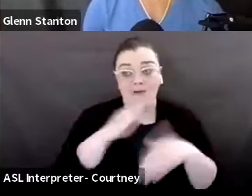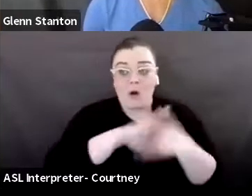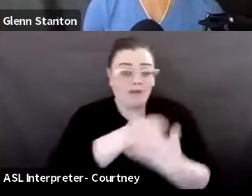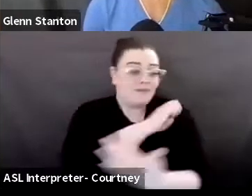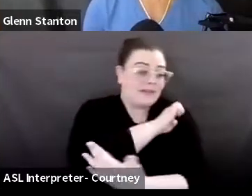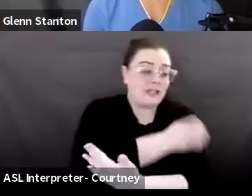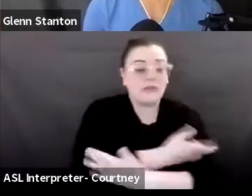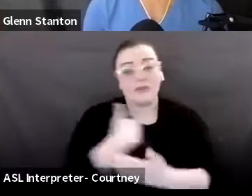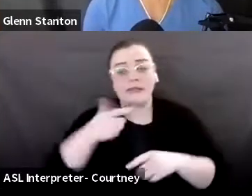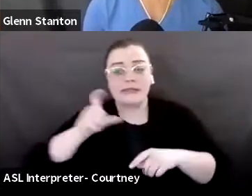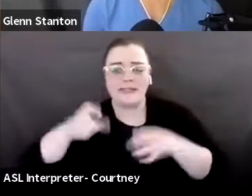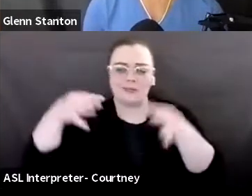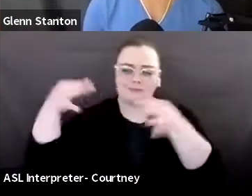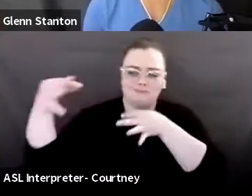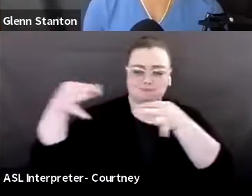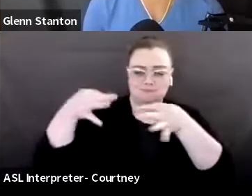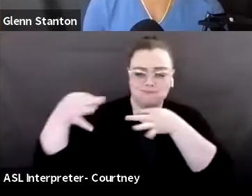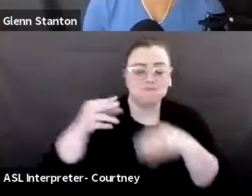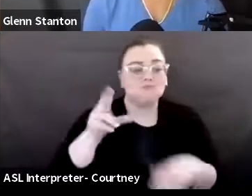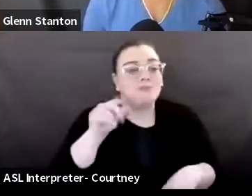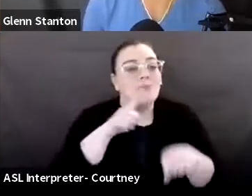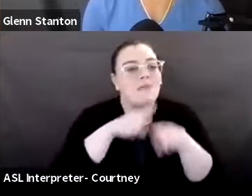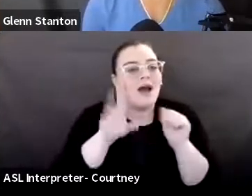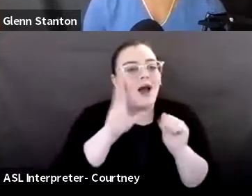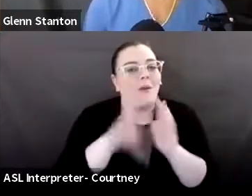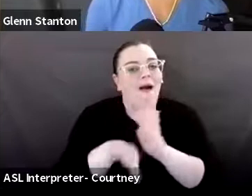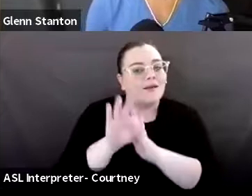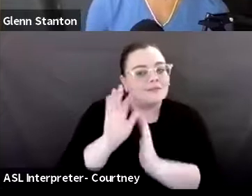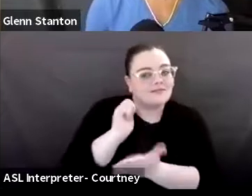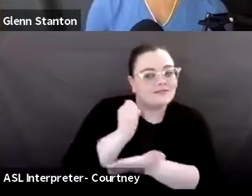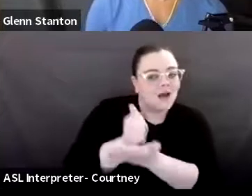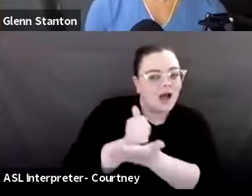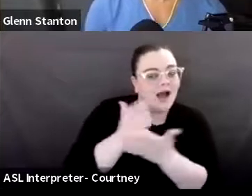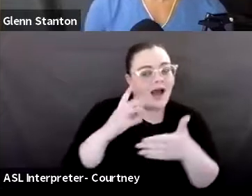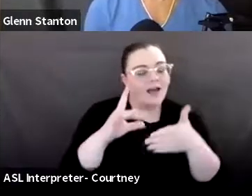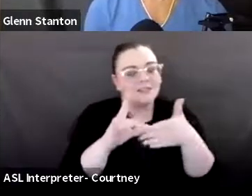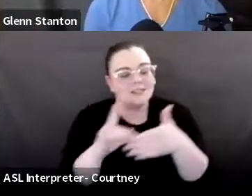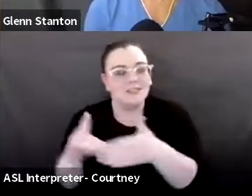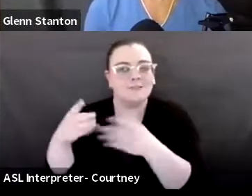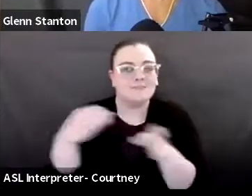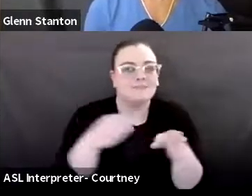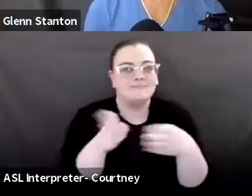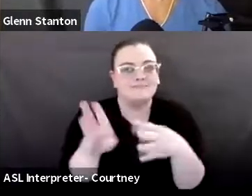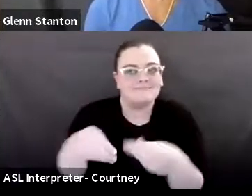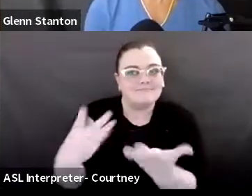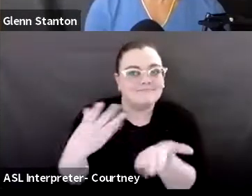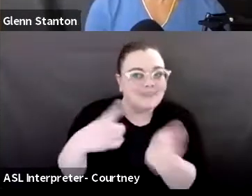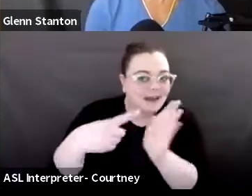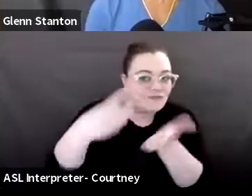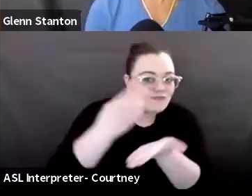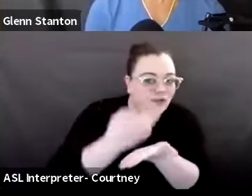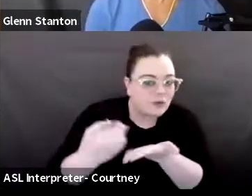needed, but I can point you towards, and so being able to identify resources that they can